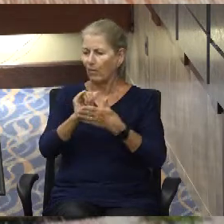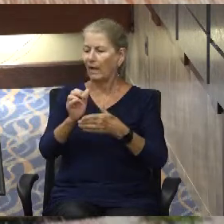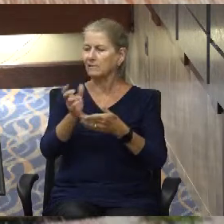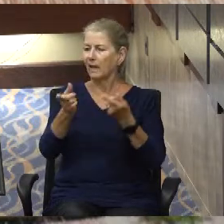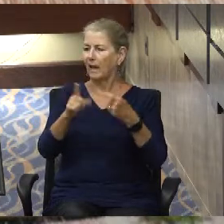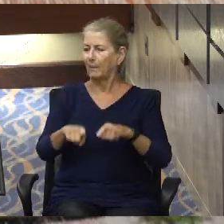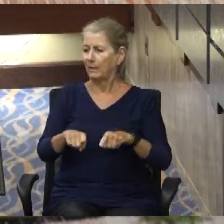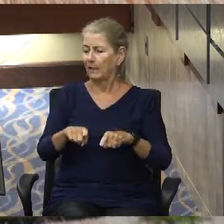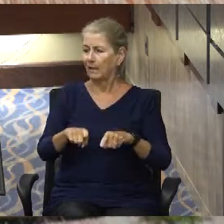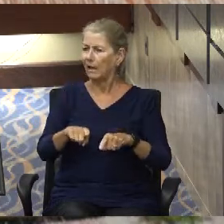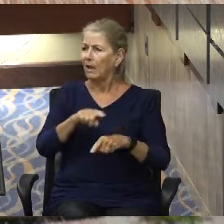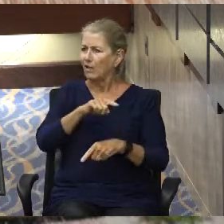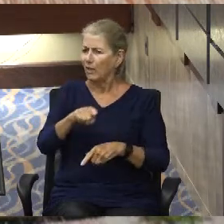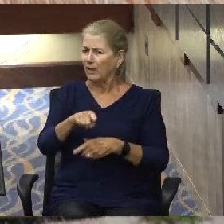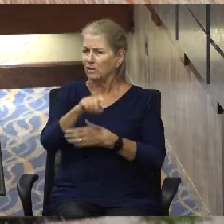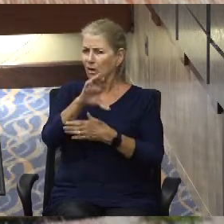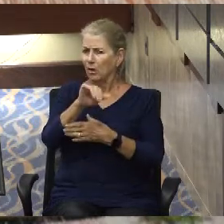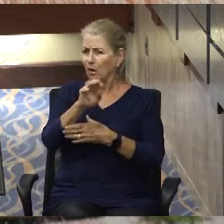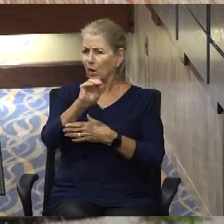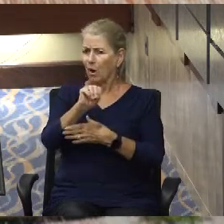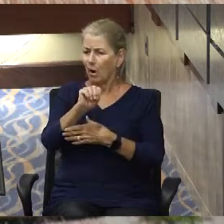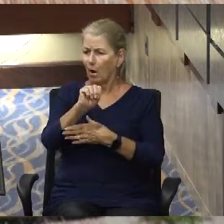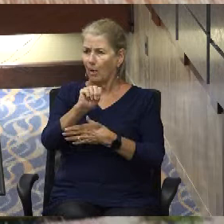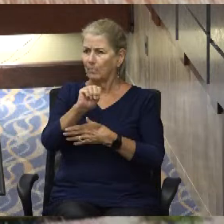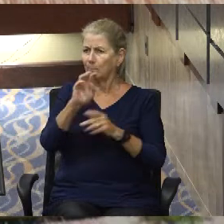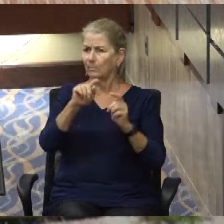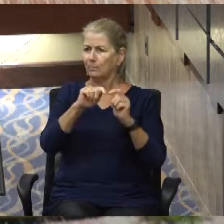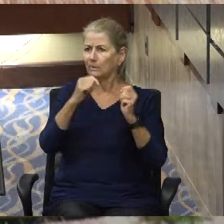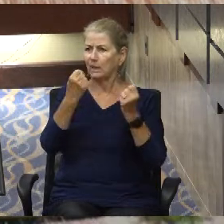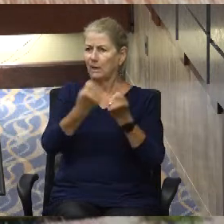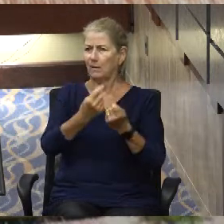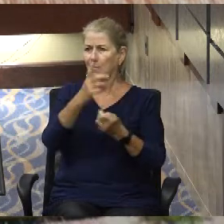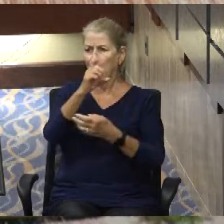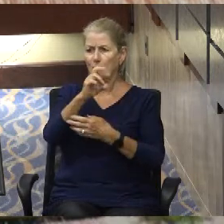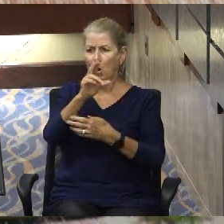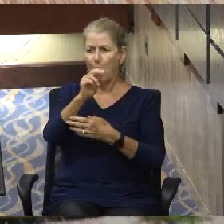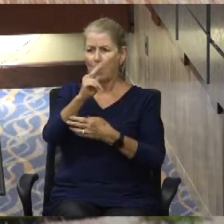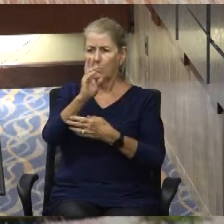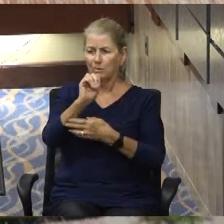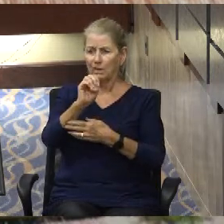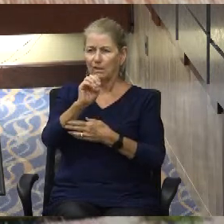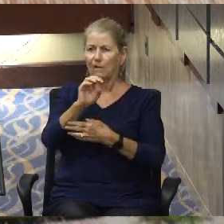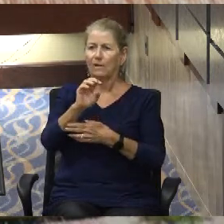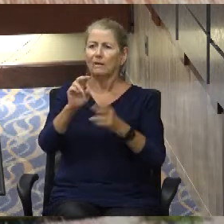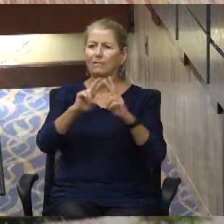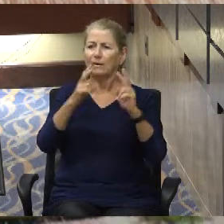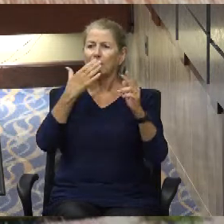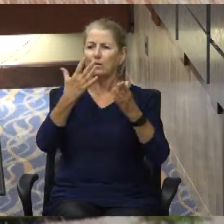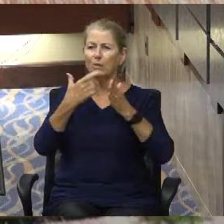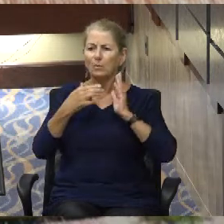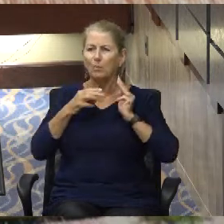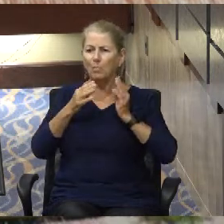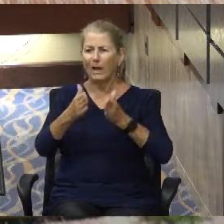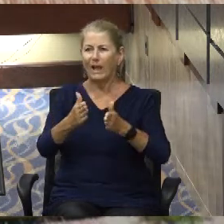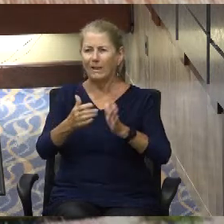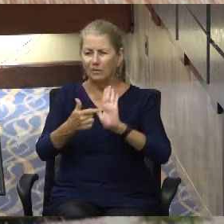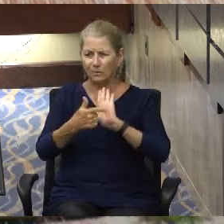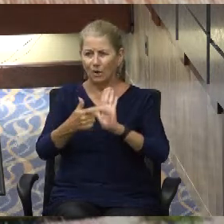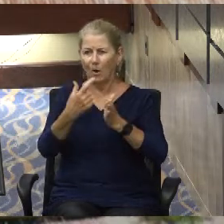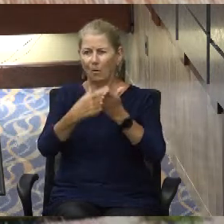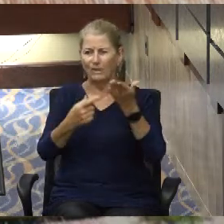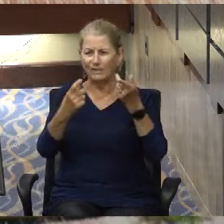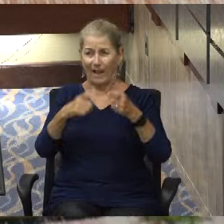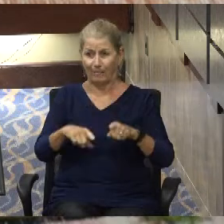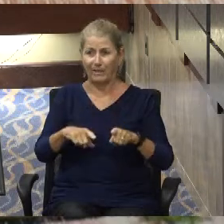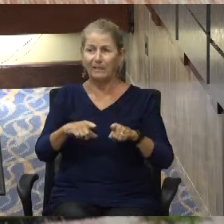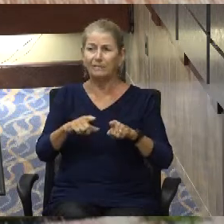our comm team's drone footage of these projects? Is this a really effective way to demonstrate what's happening in the